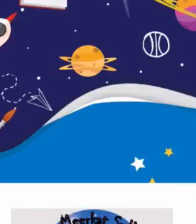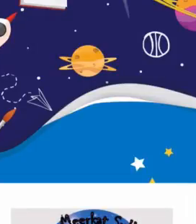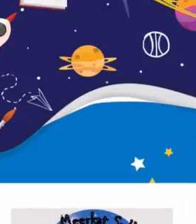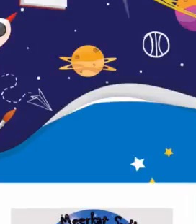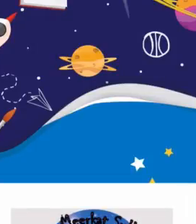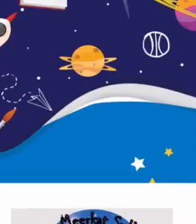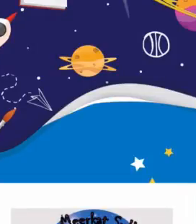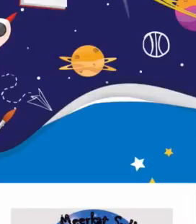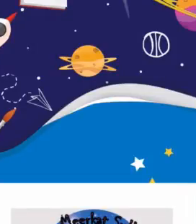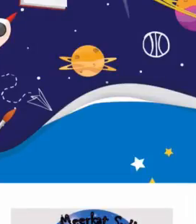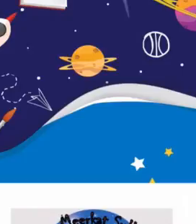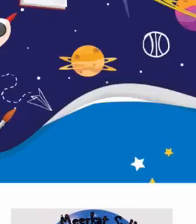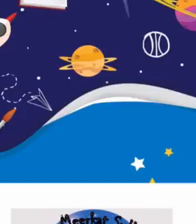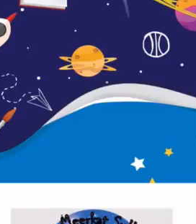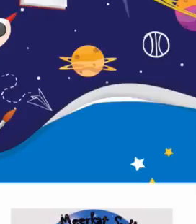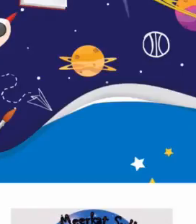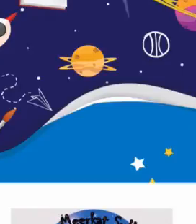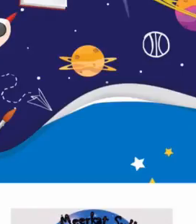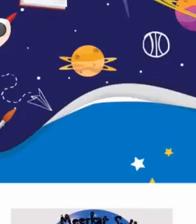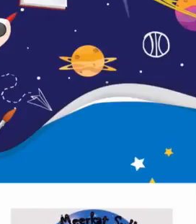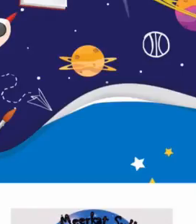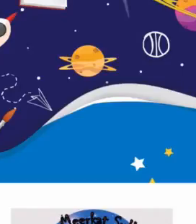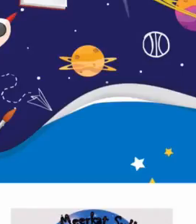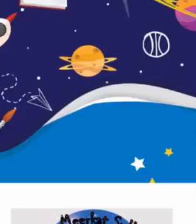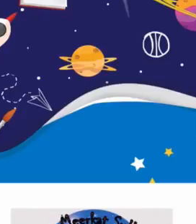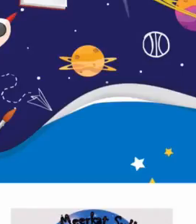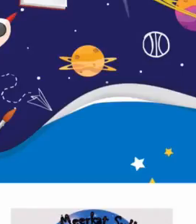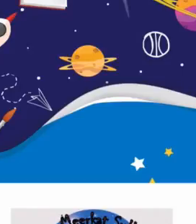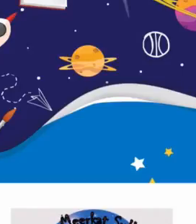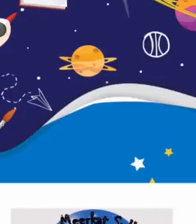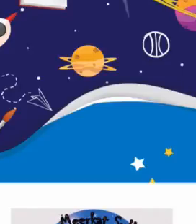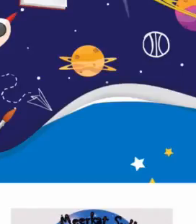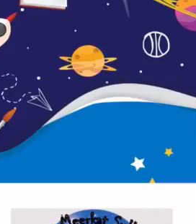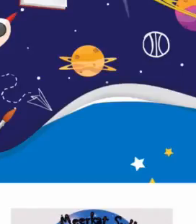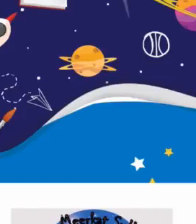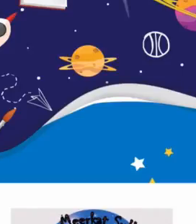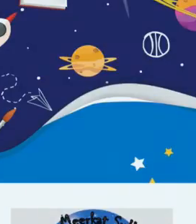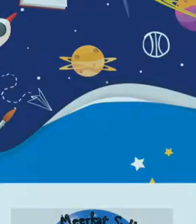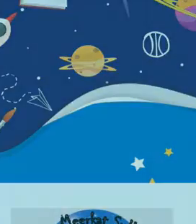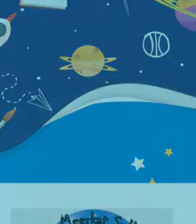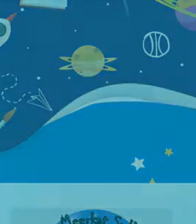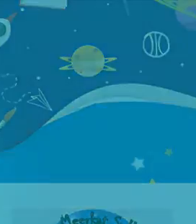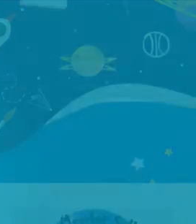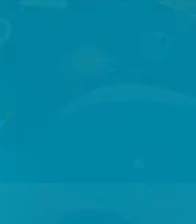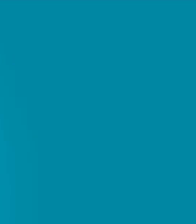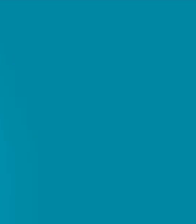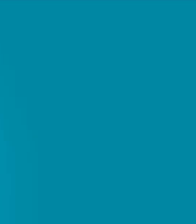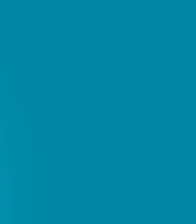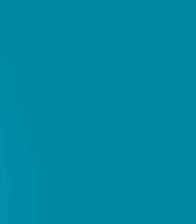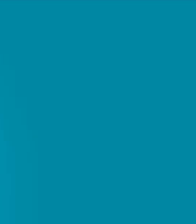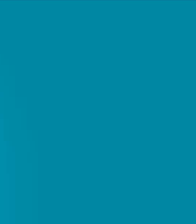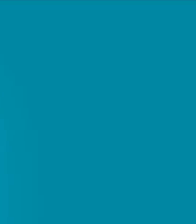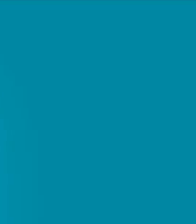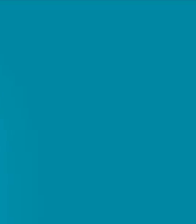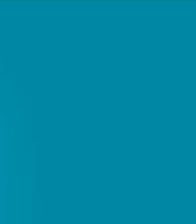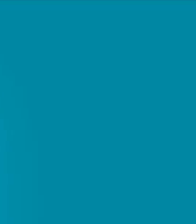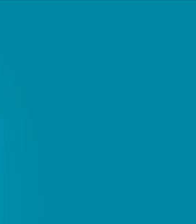UNICEF for Every Child, MyZone Online School, and Amos Meerkat Syllabus.